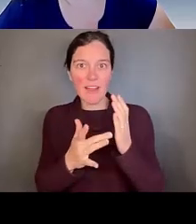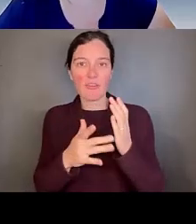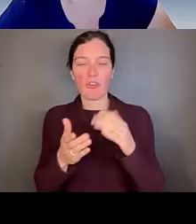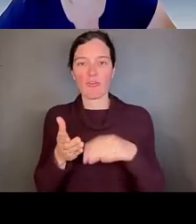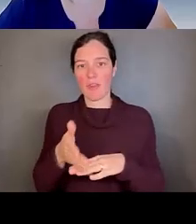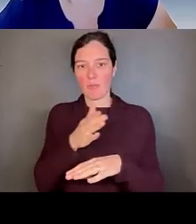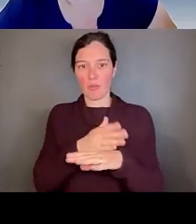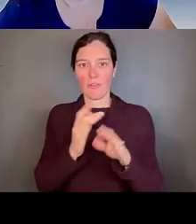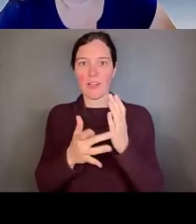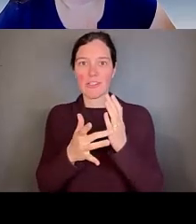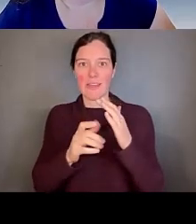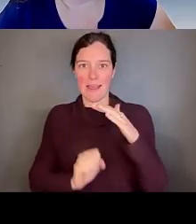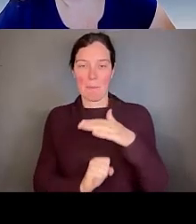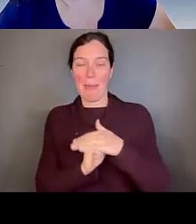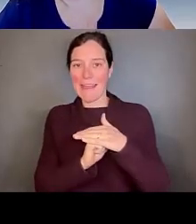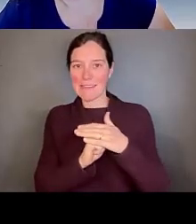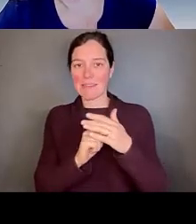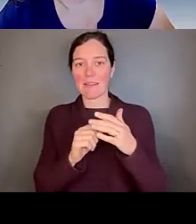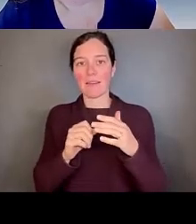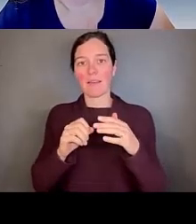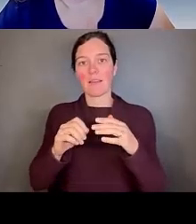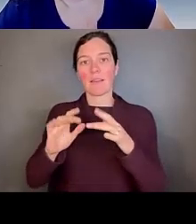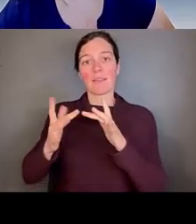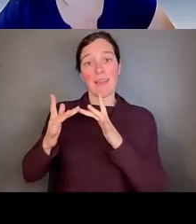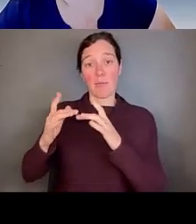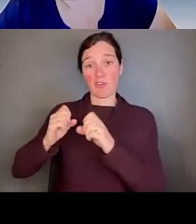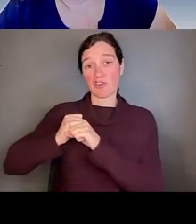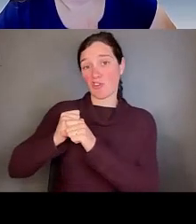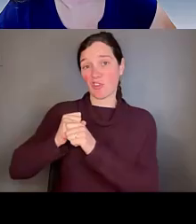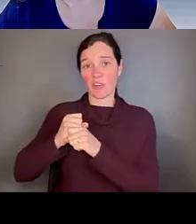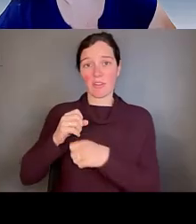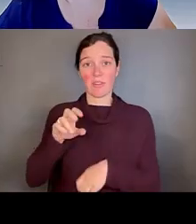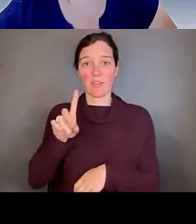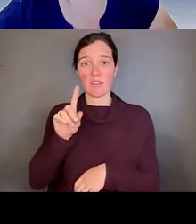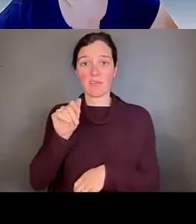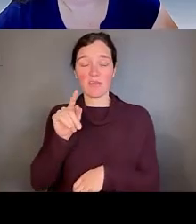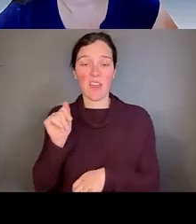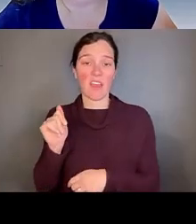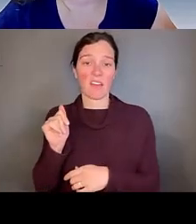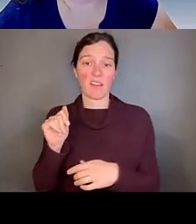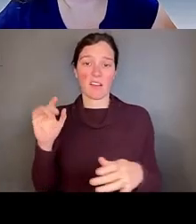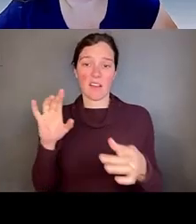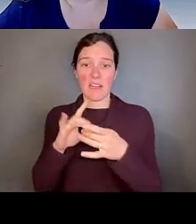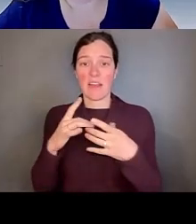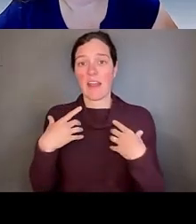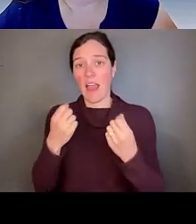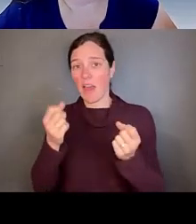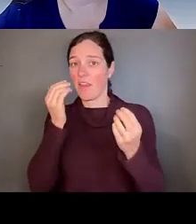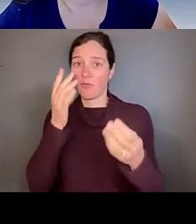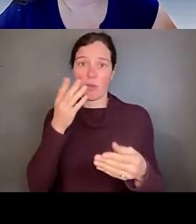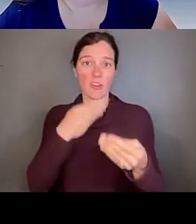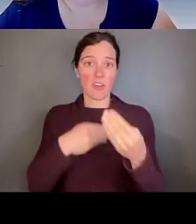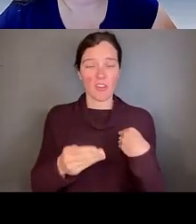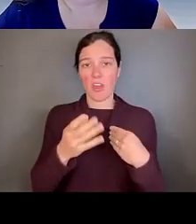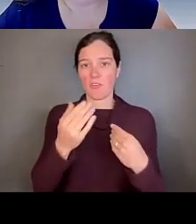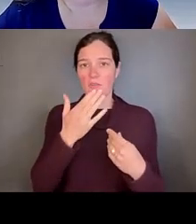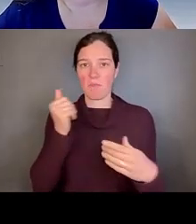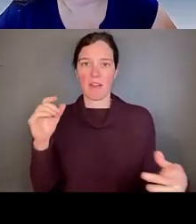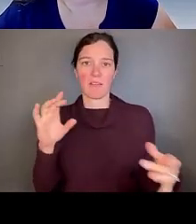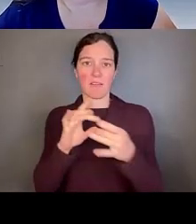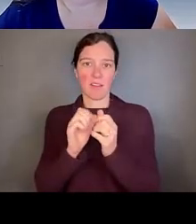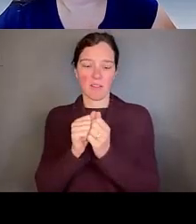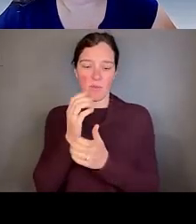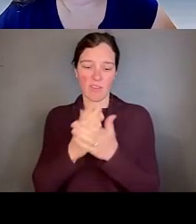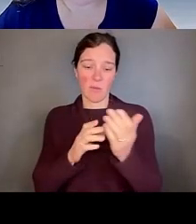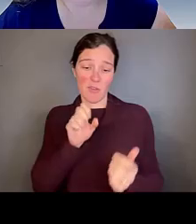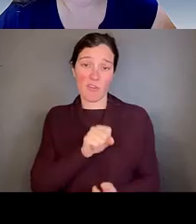tech capacity, improve cybersecurity, improve data, connect through health information exchange, and better connect with some of